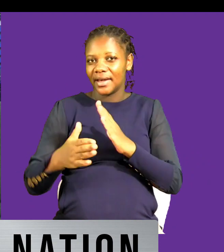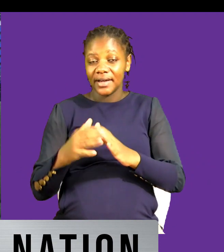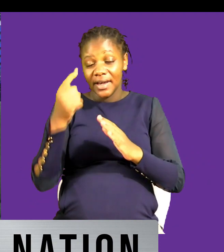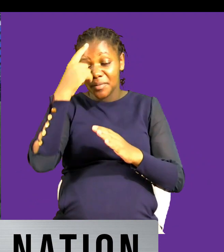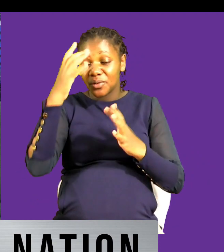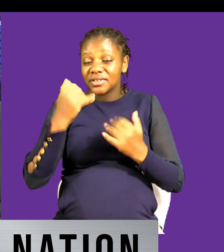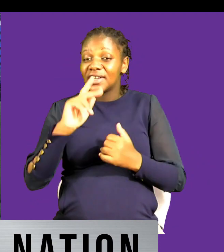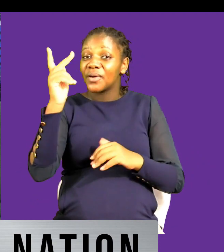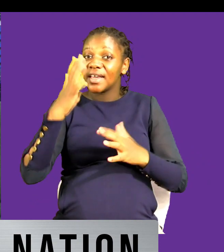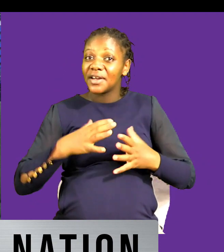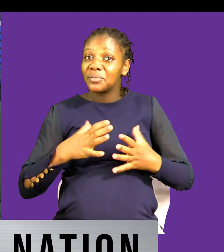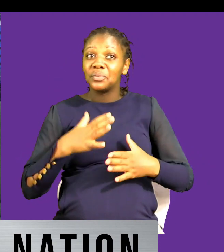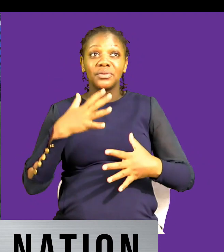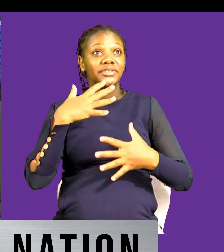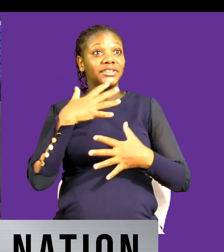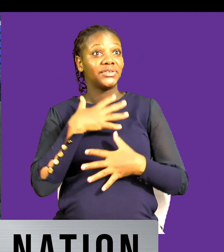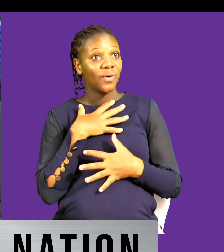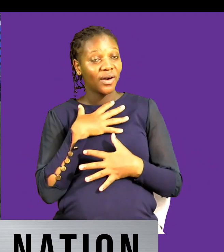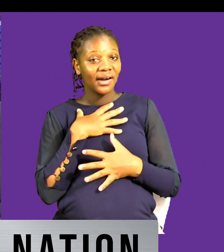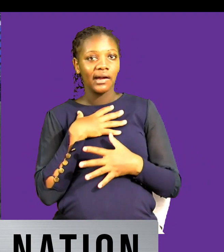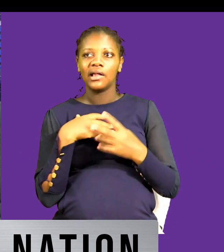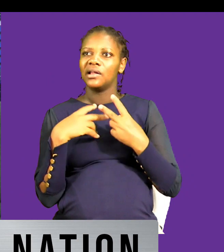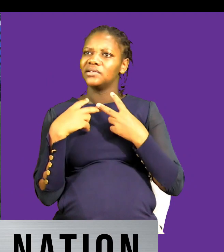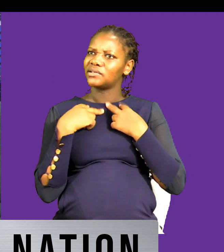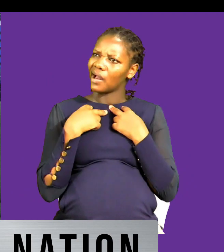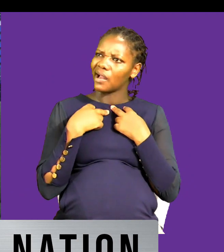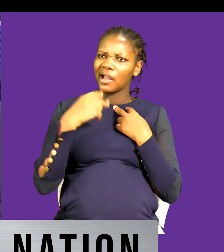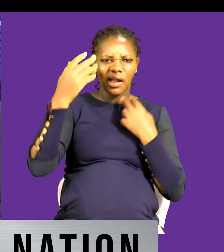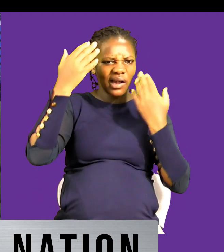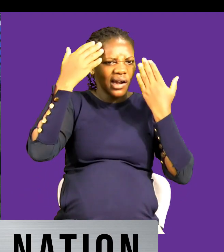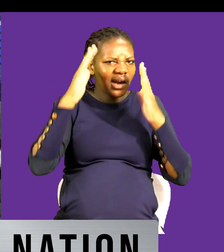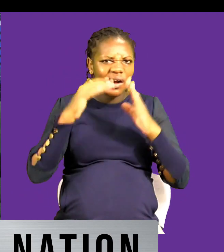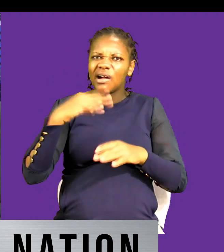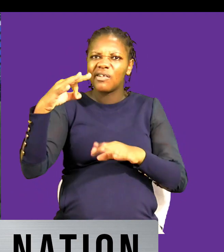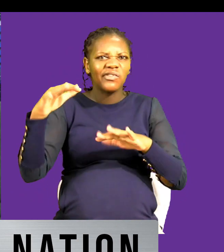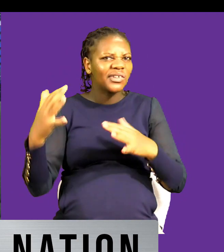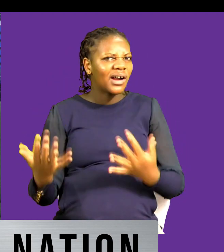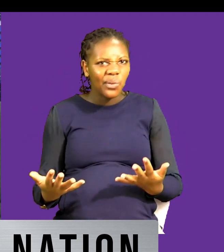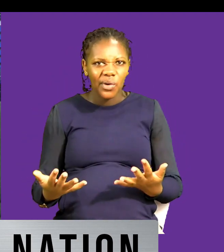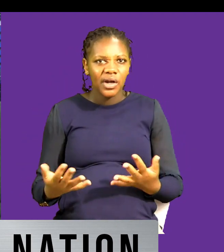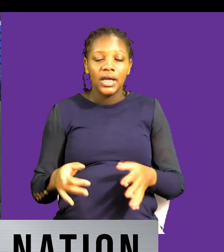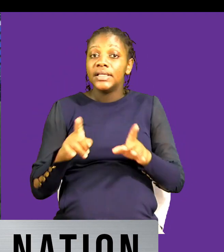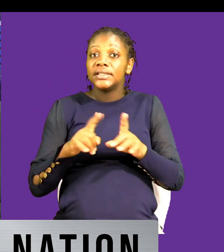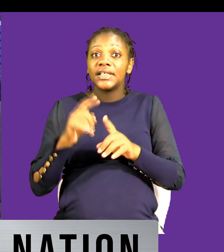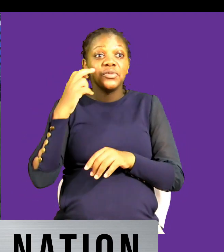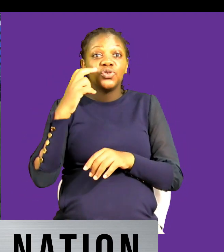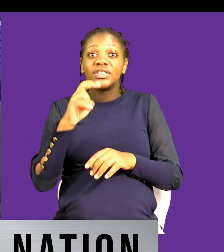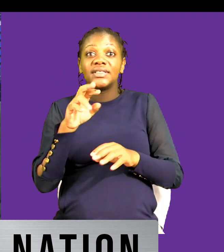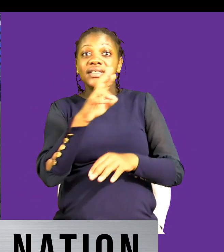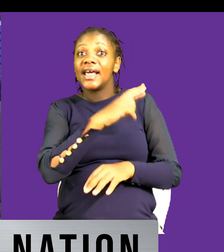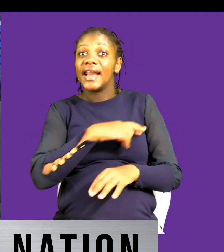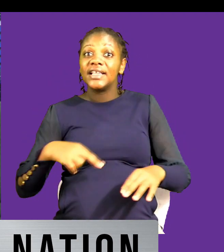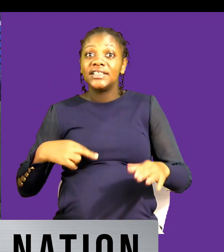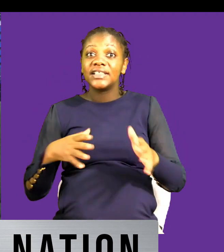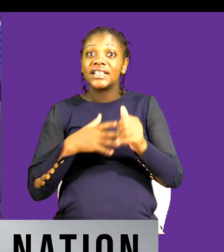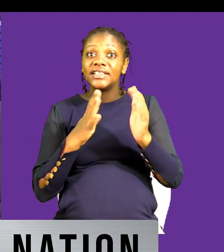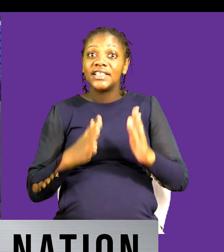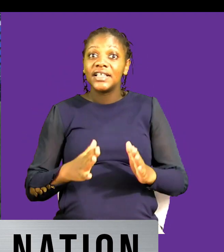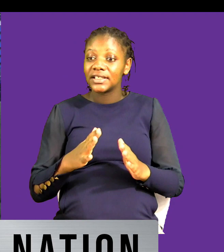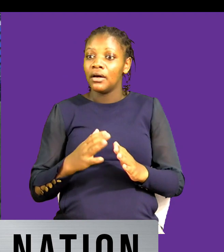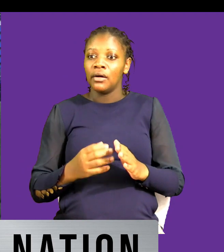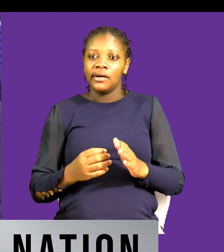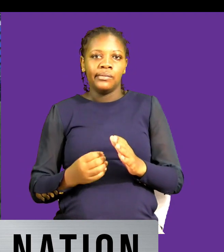going, because we find a situation where even the clergy, they've started speaking. I agree that